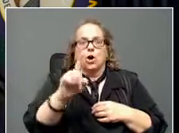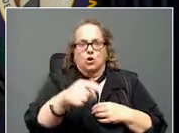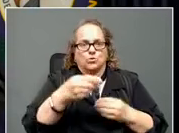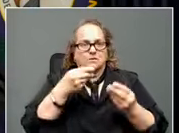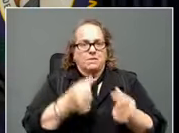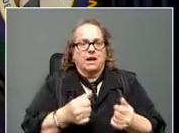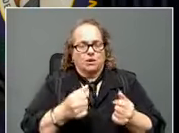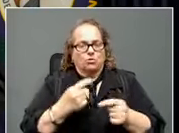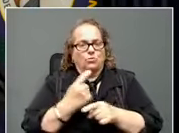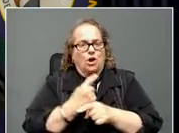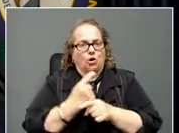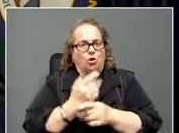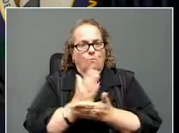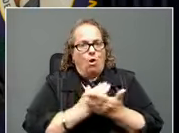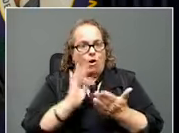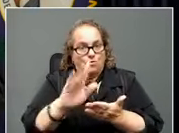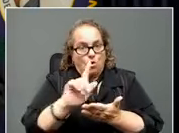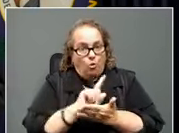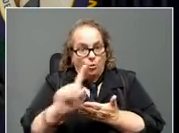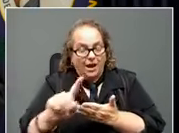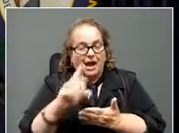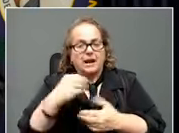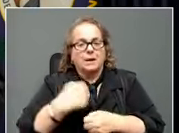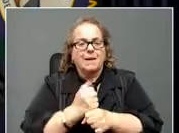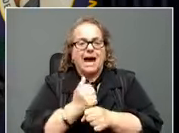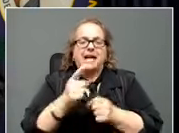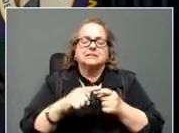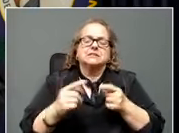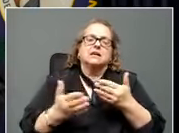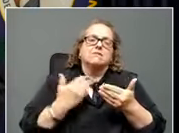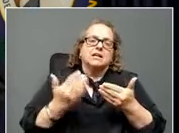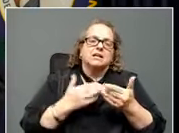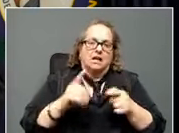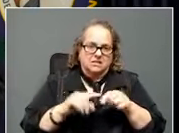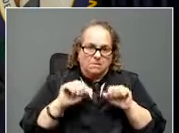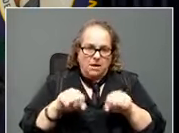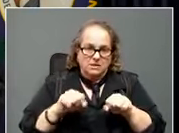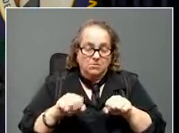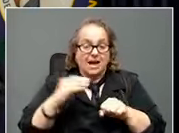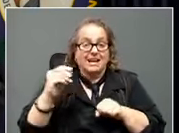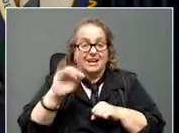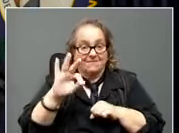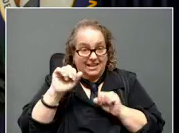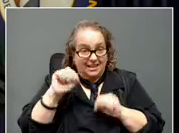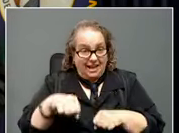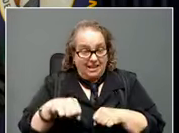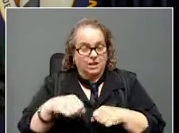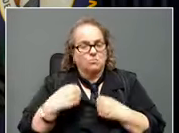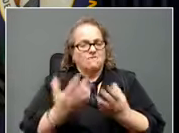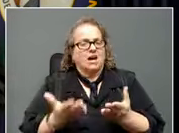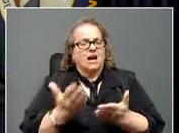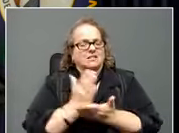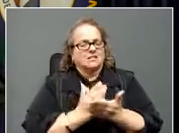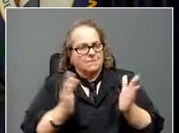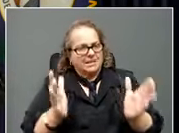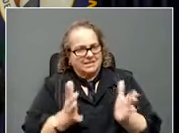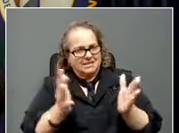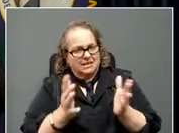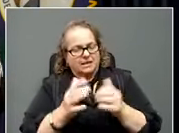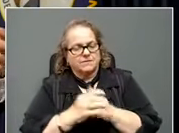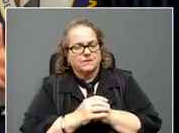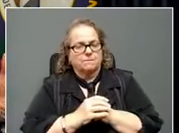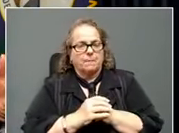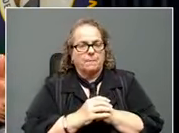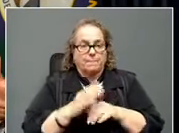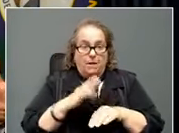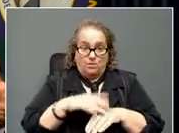of your week, and making it as convenient as possible. And then if we can, providing incentives. On the question of, and everybody